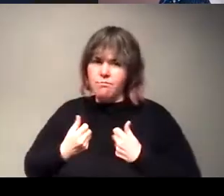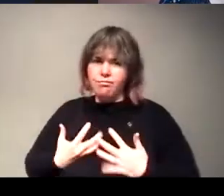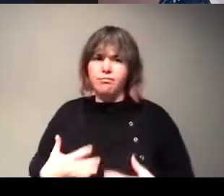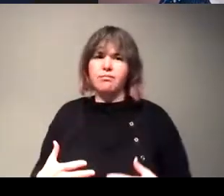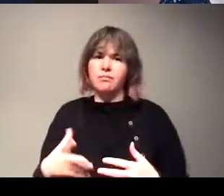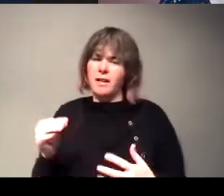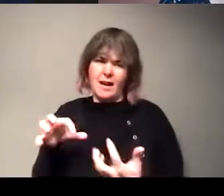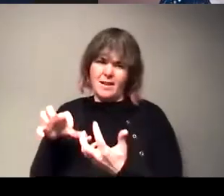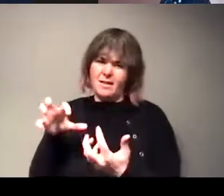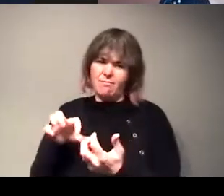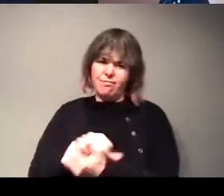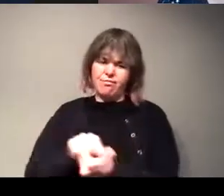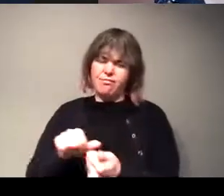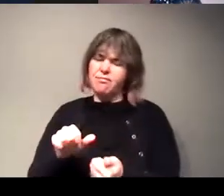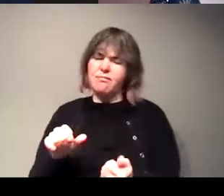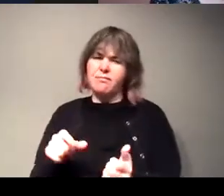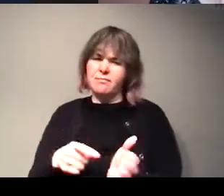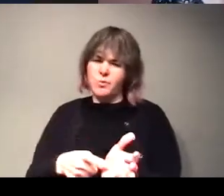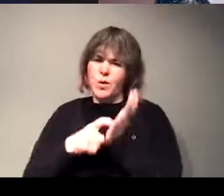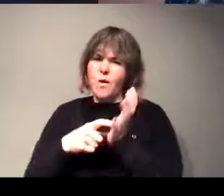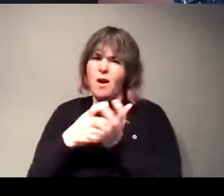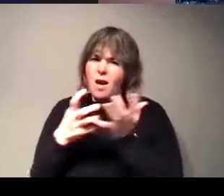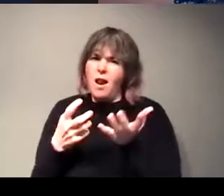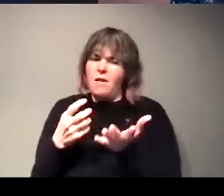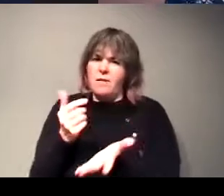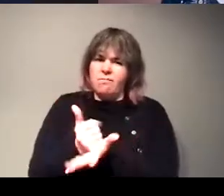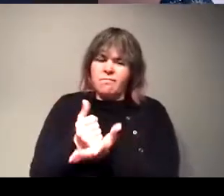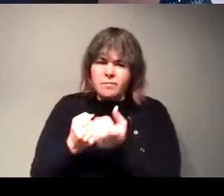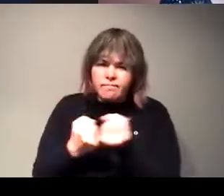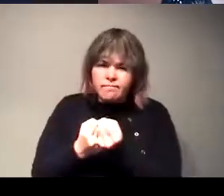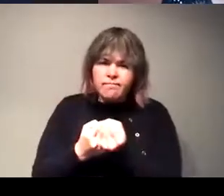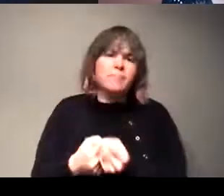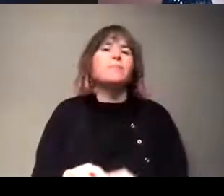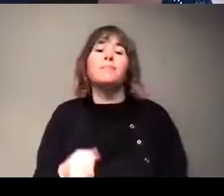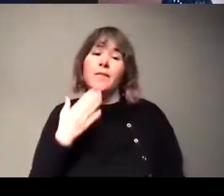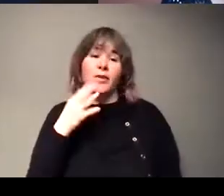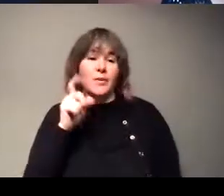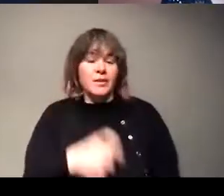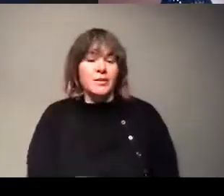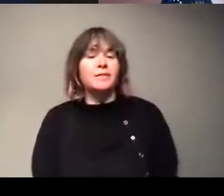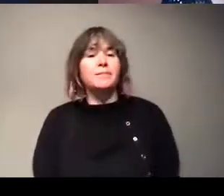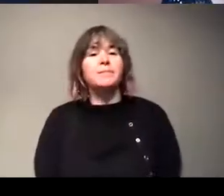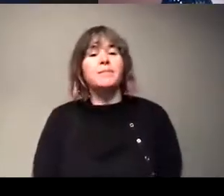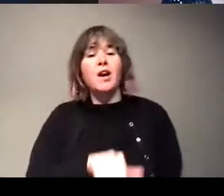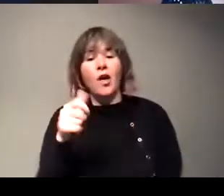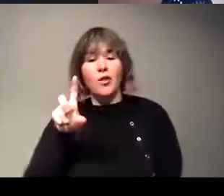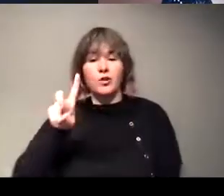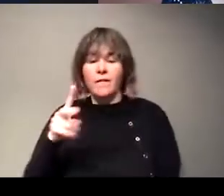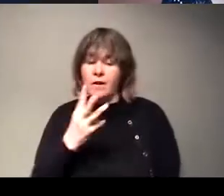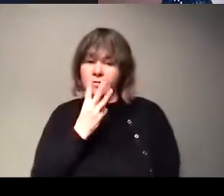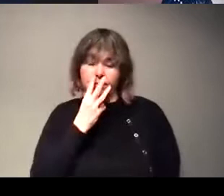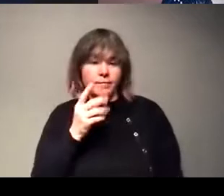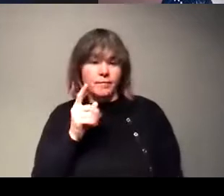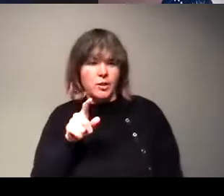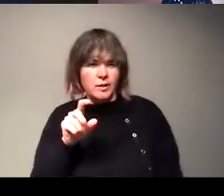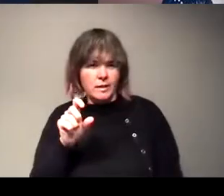require yeah, absolutely. So great question. And another Darth Vader question: did